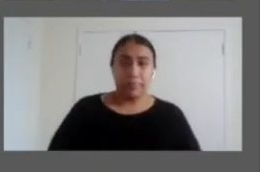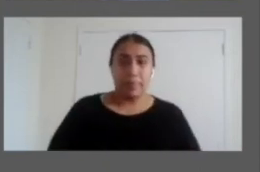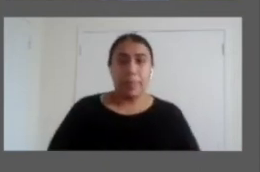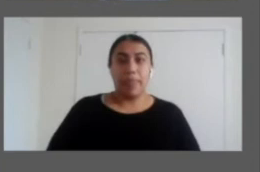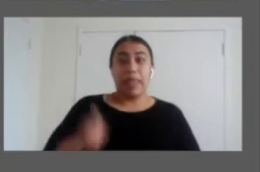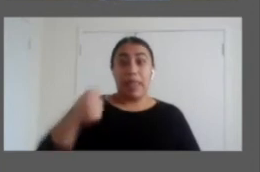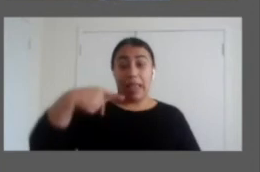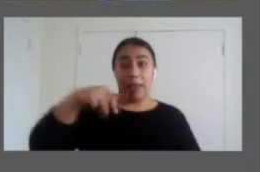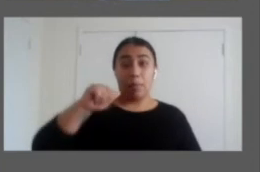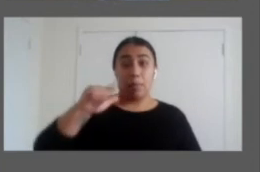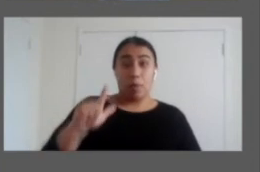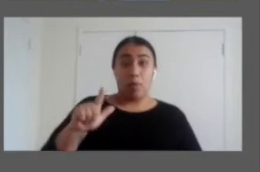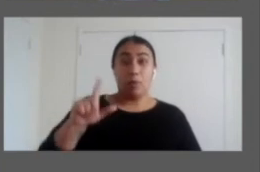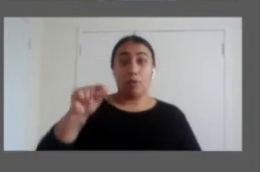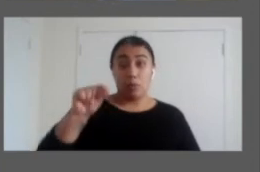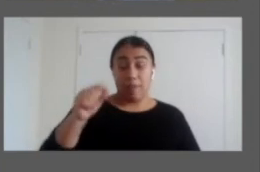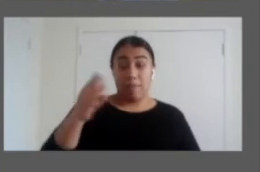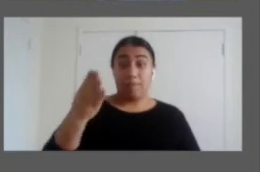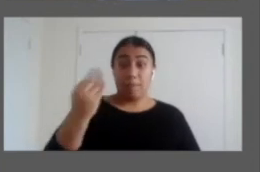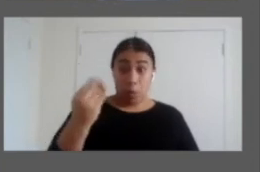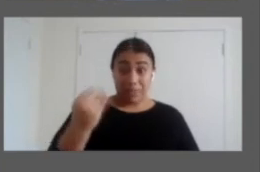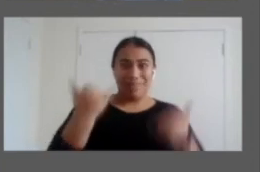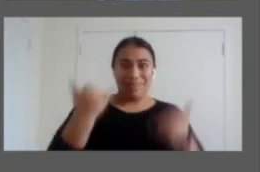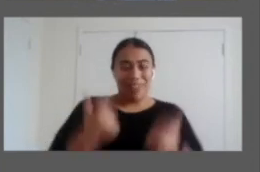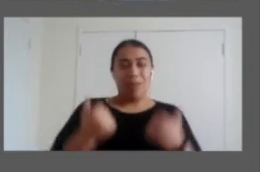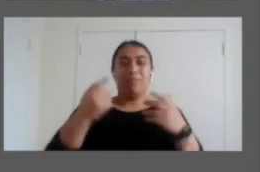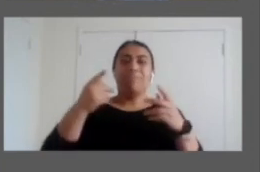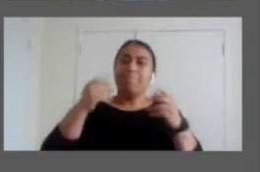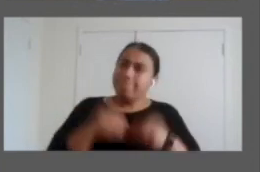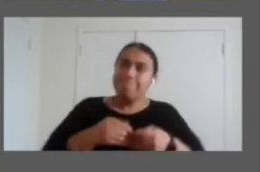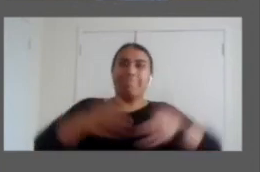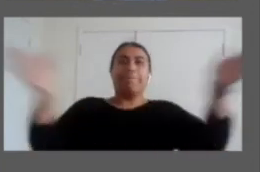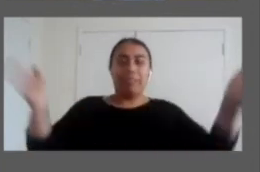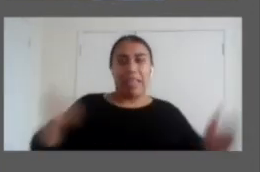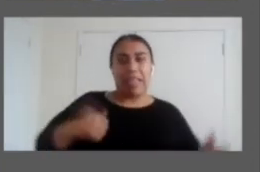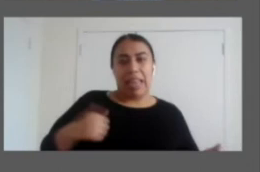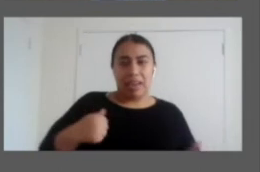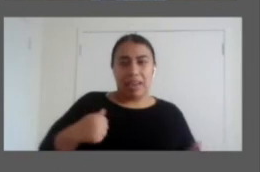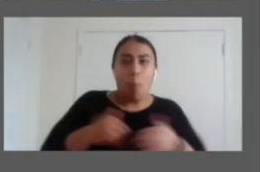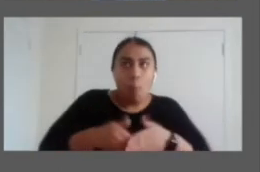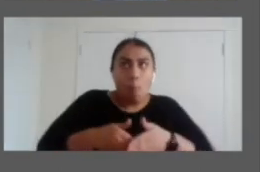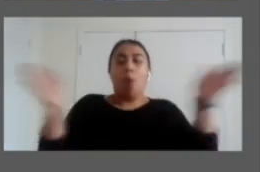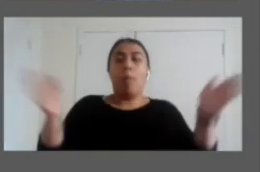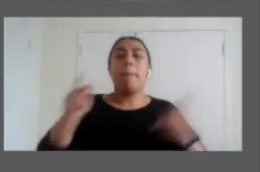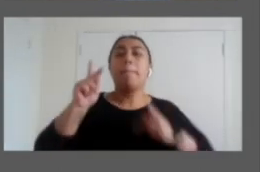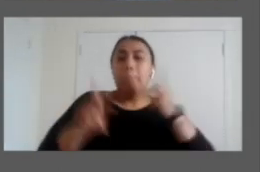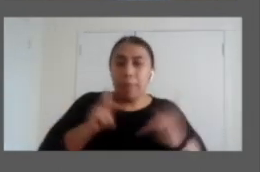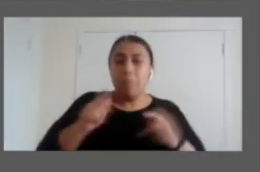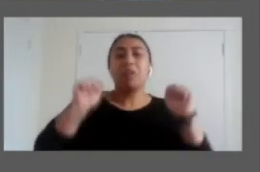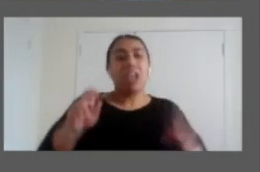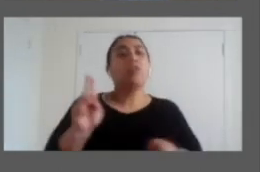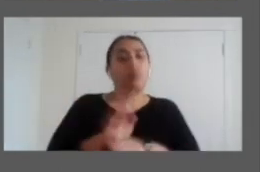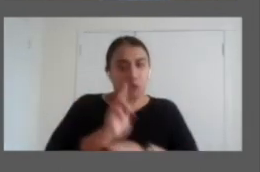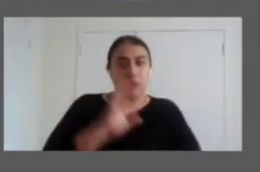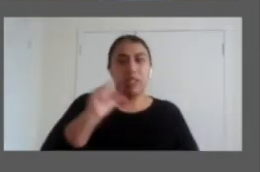medical cannabis production is authorized to licensed producers whom Health Canada maintains a public database of. In